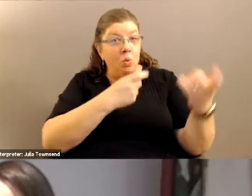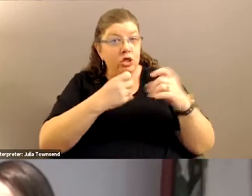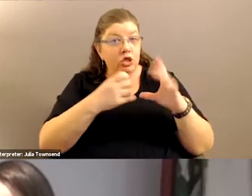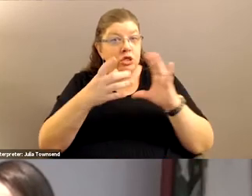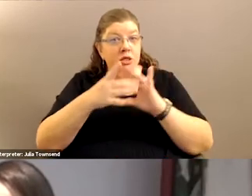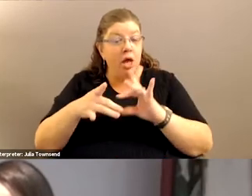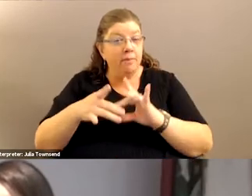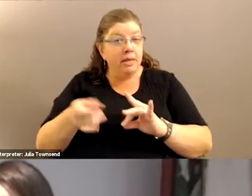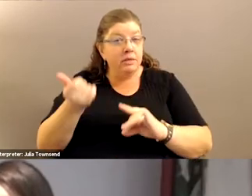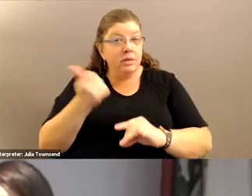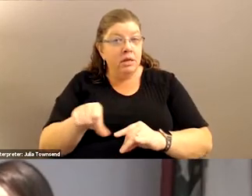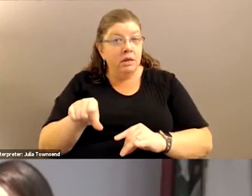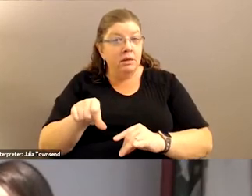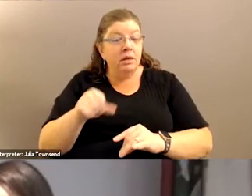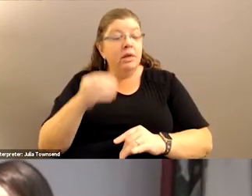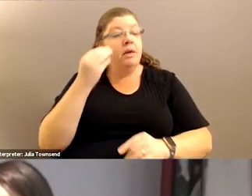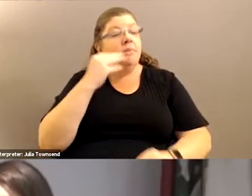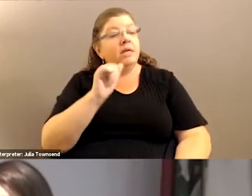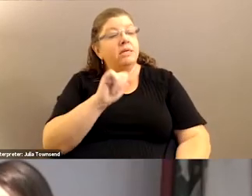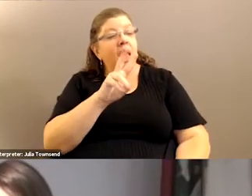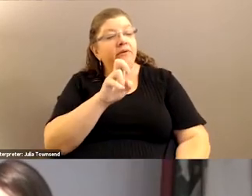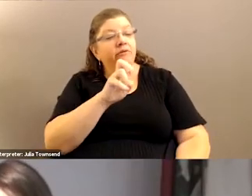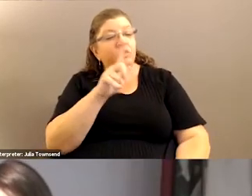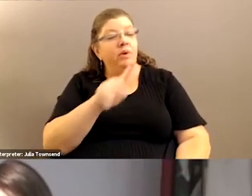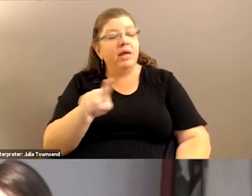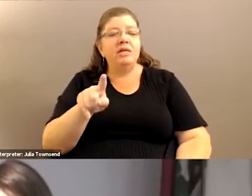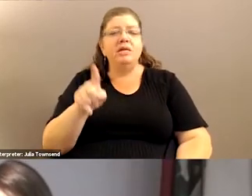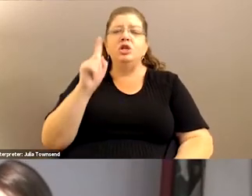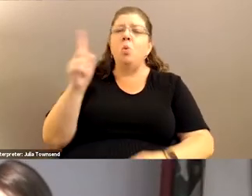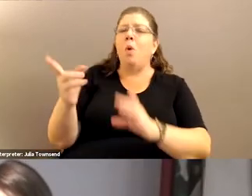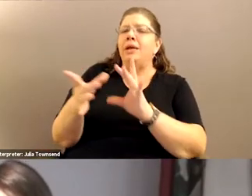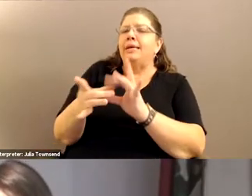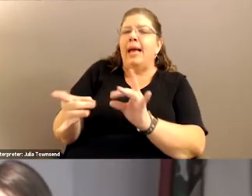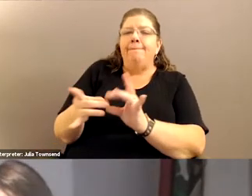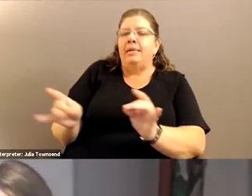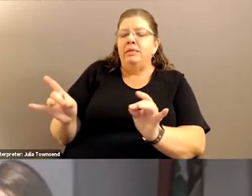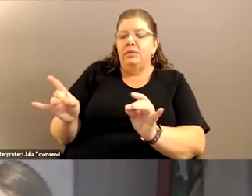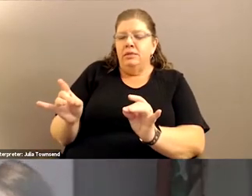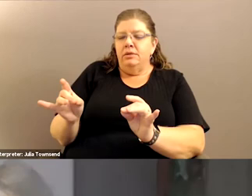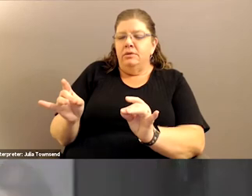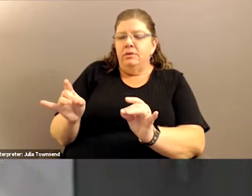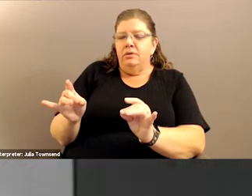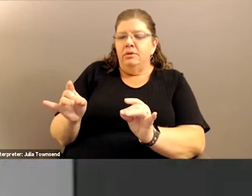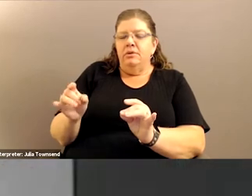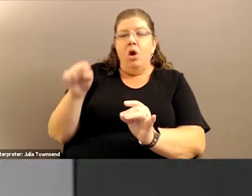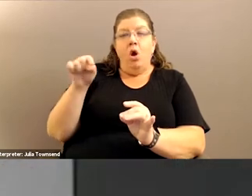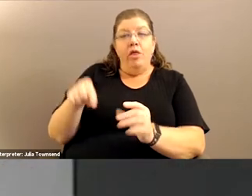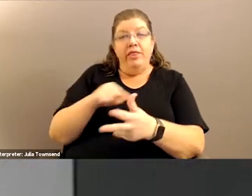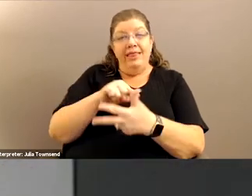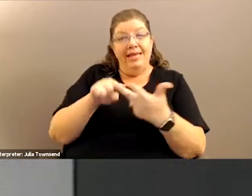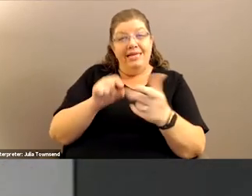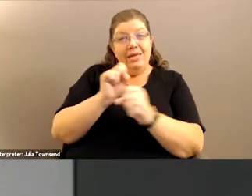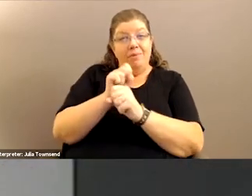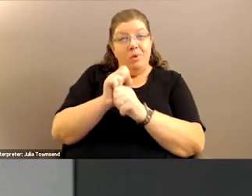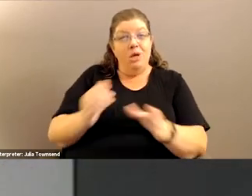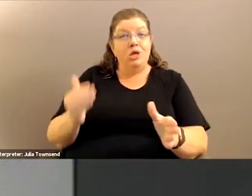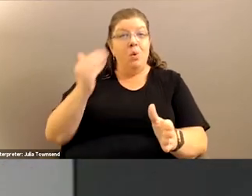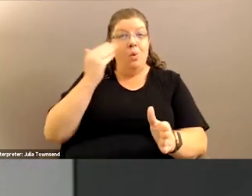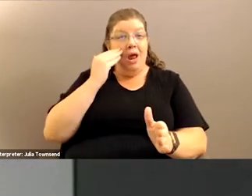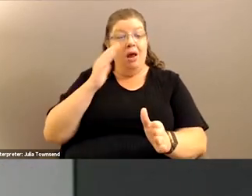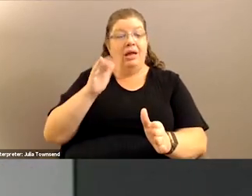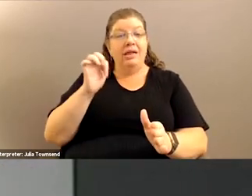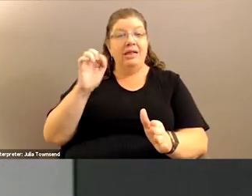questions miss alvarez please i'd like to say one comment are are these employees aware of the classified